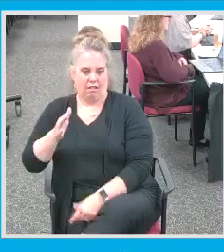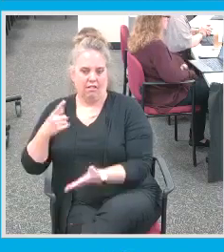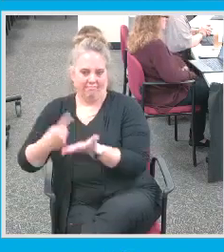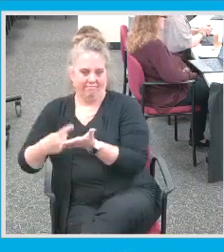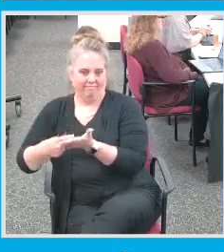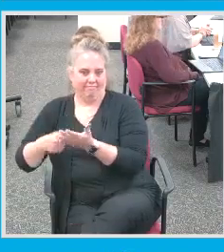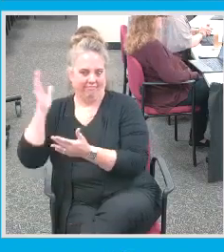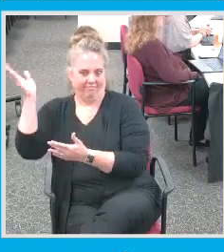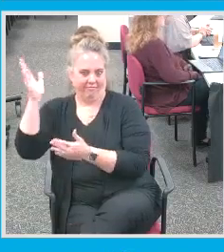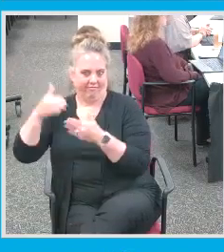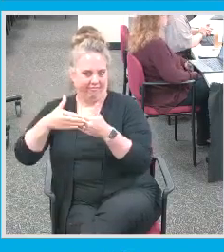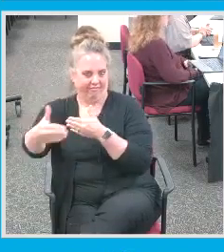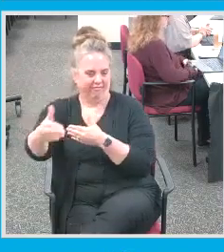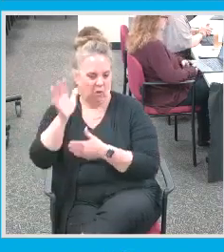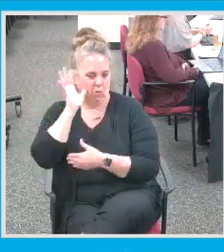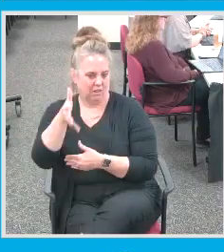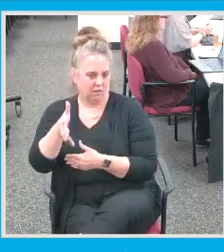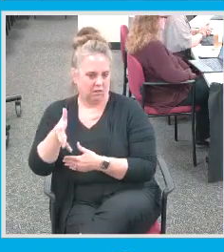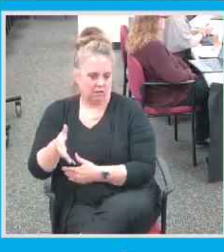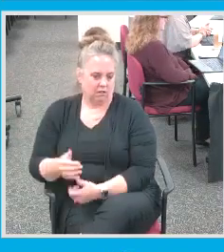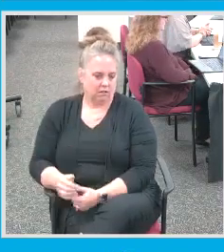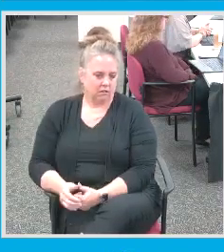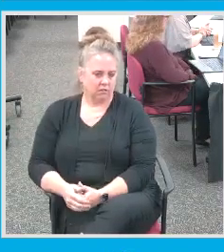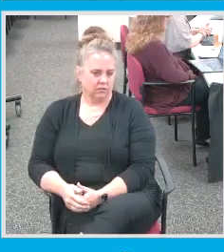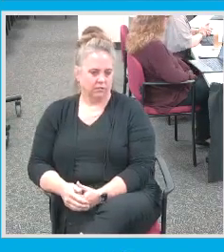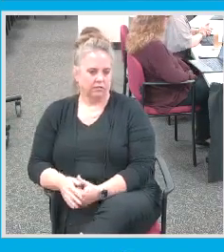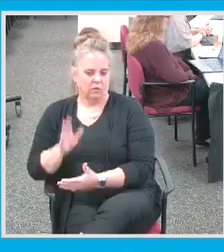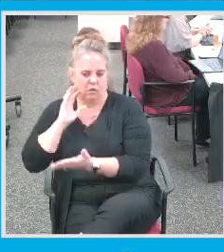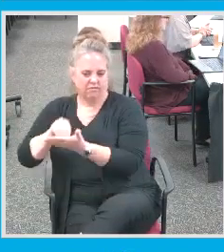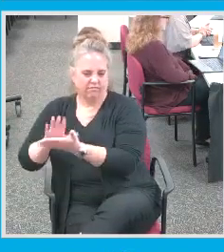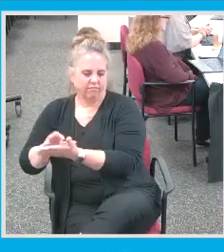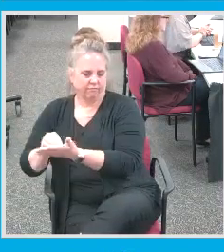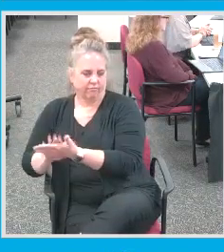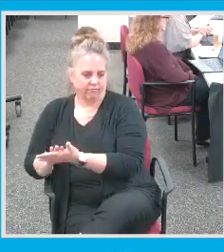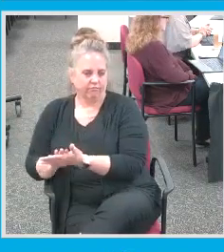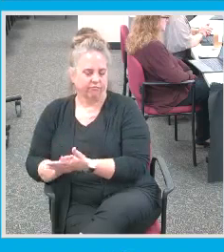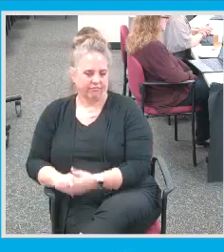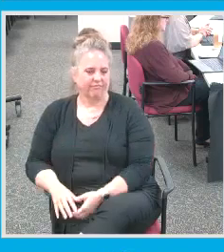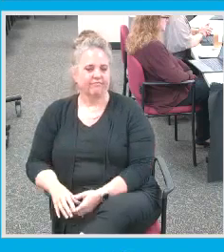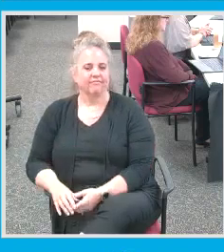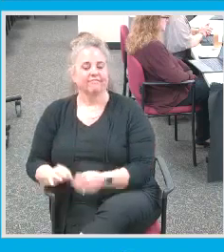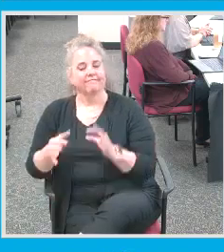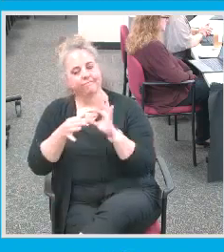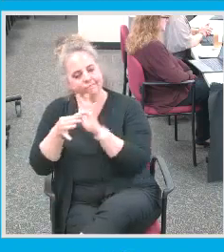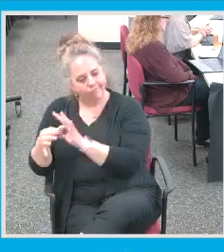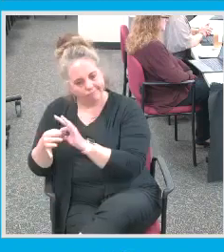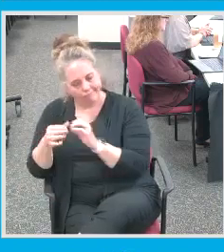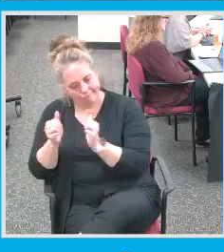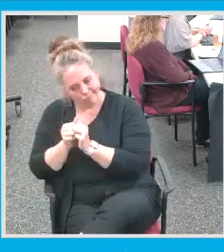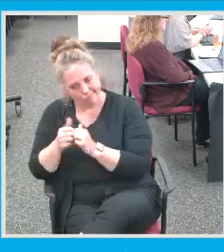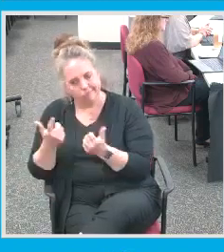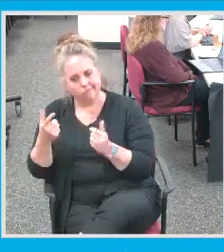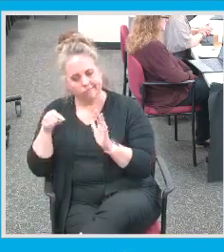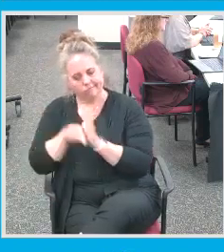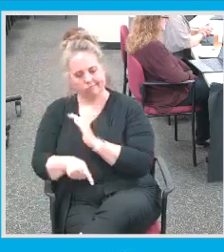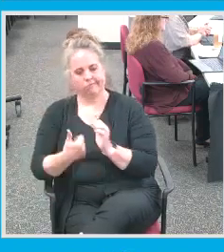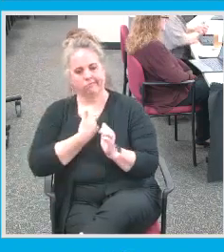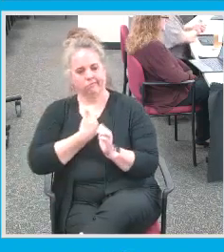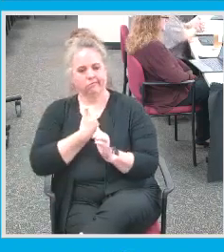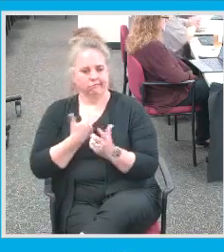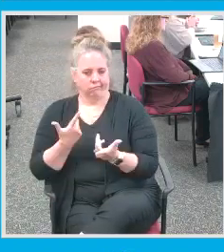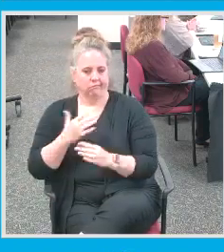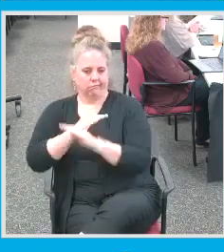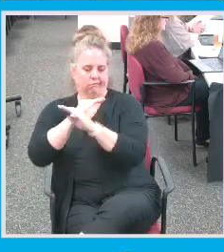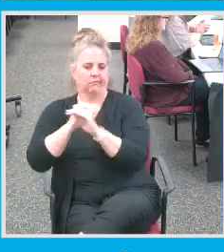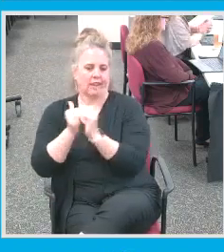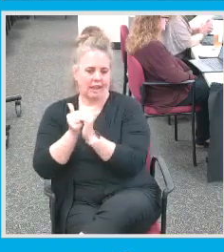address more in-depth data as it relates to suicide prevention. And I did want to note that we always talk about impacts